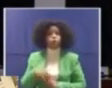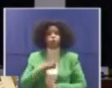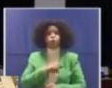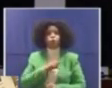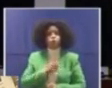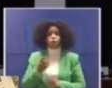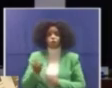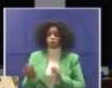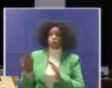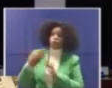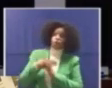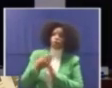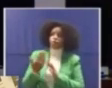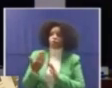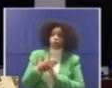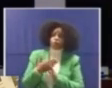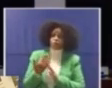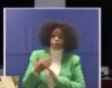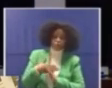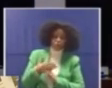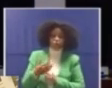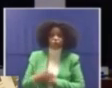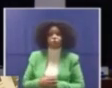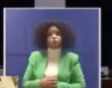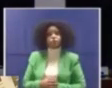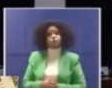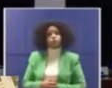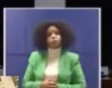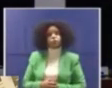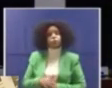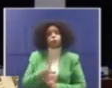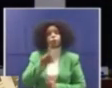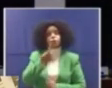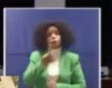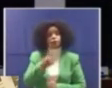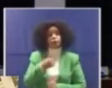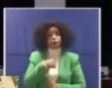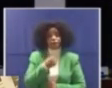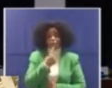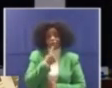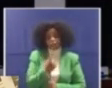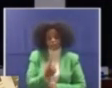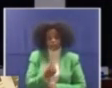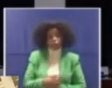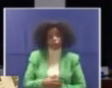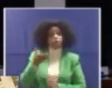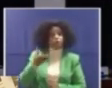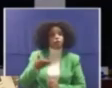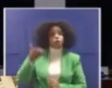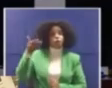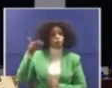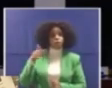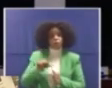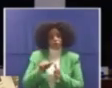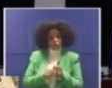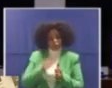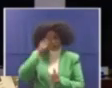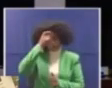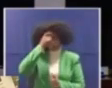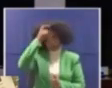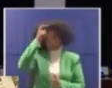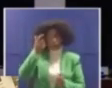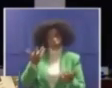him. Honorable Speaker, I said former Deputy Chief of the South Sudan Army, Thomas Cirillo,